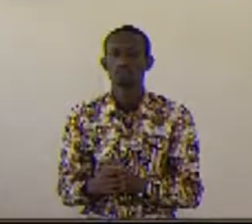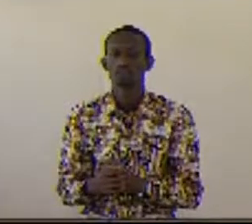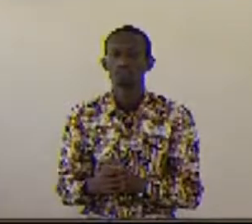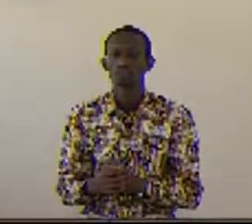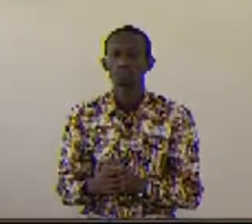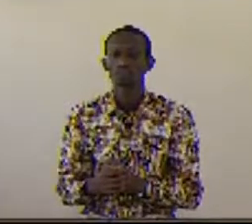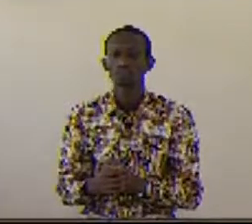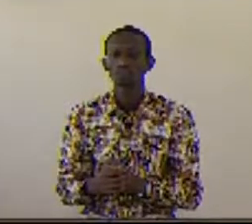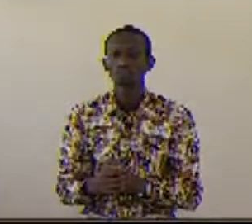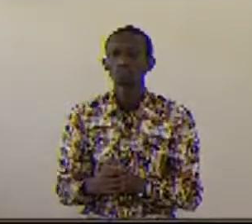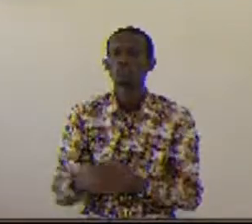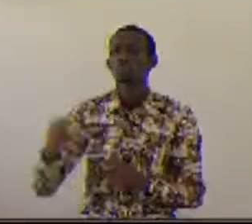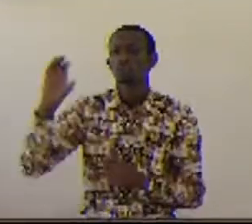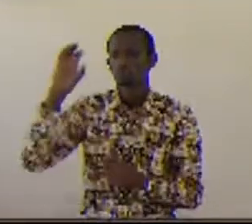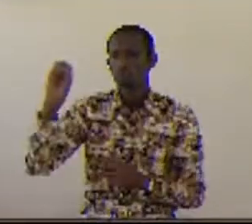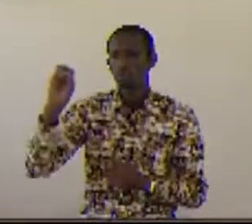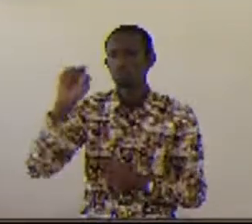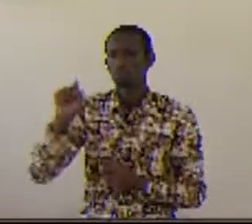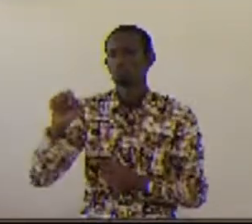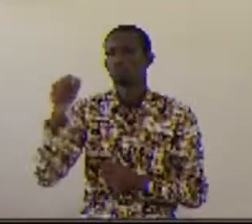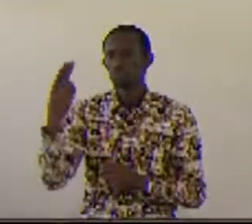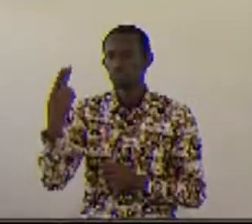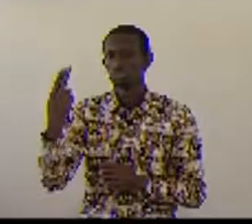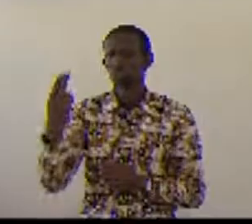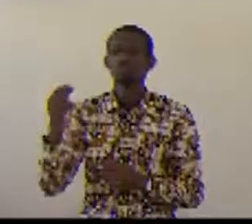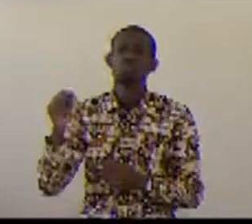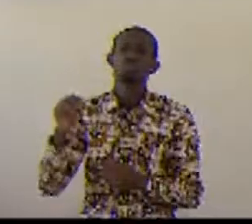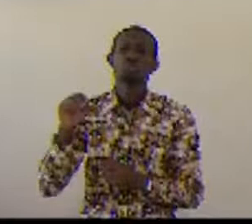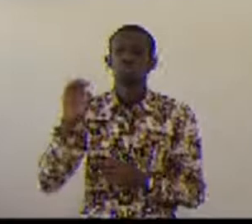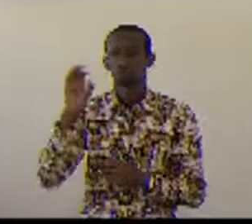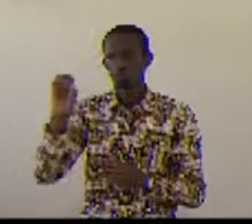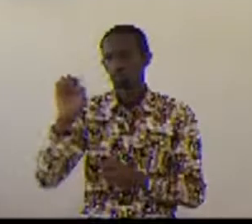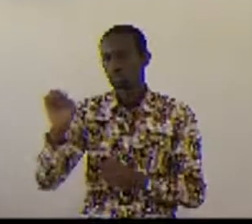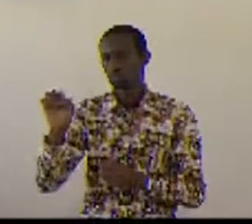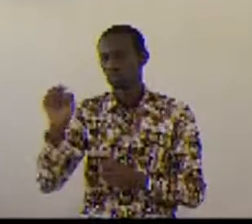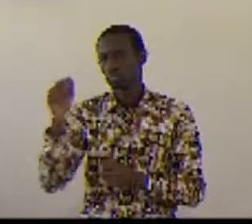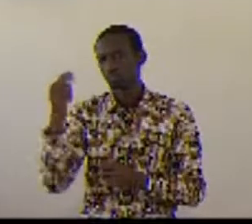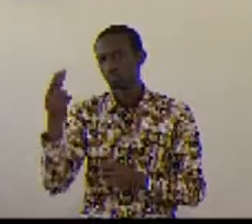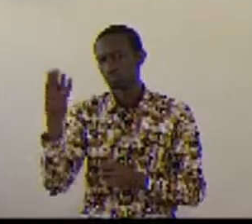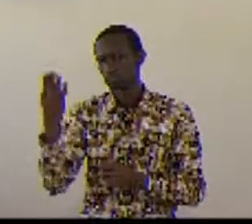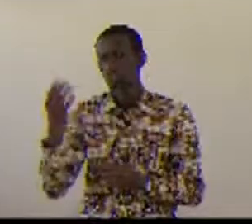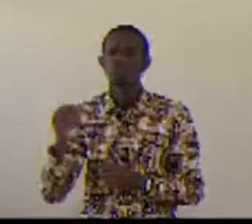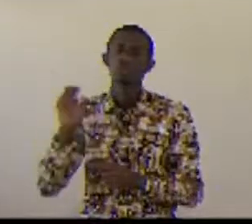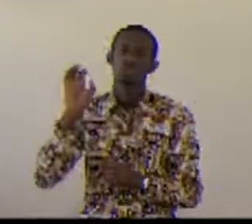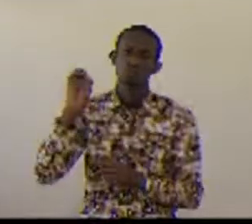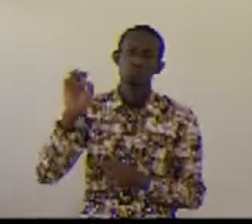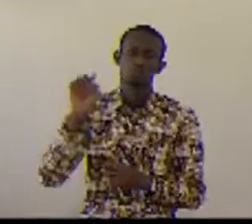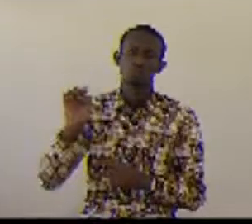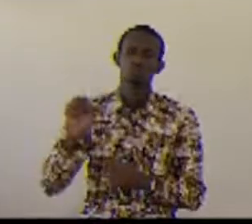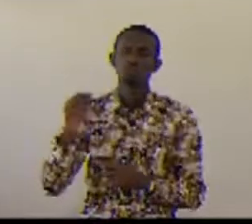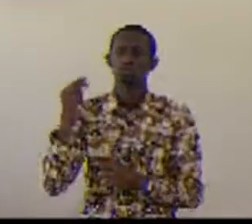conductivity, 0.250, 0.224, 0.218. You can see it is